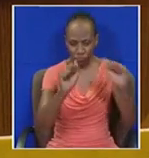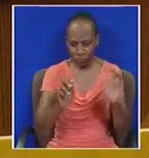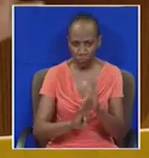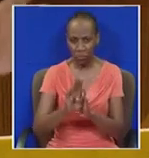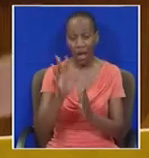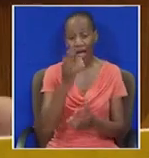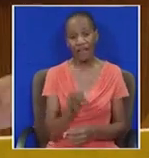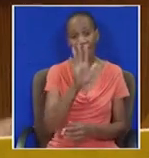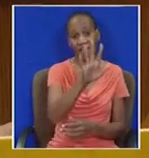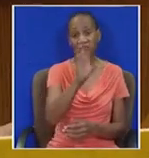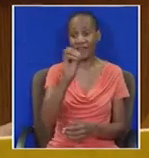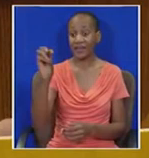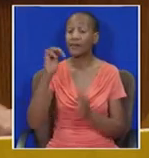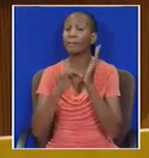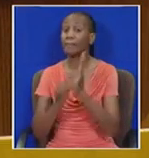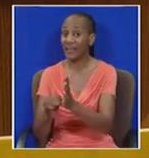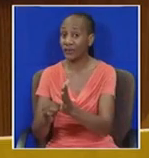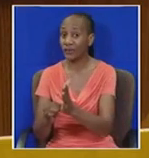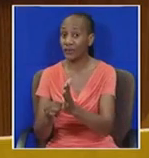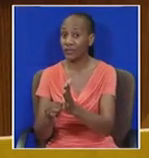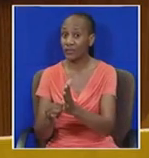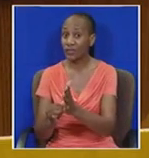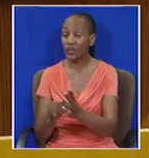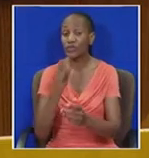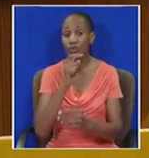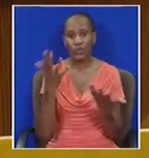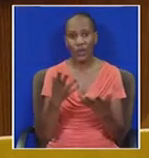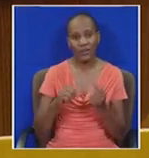500 million has been spent on those incentives with 30 Black